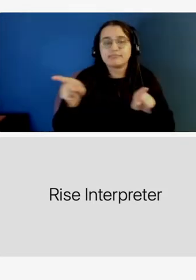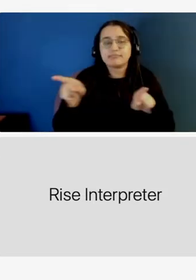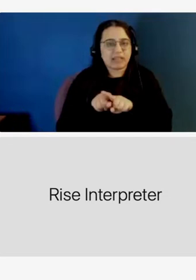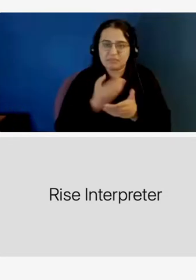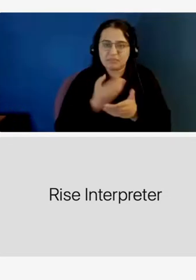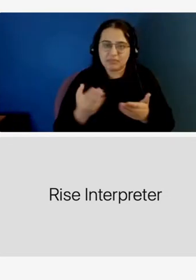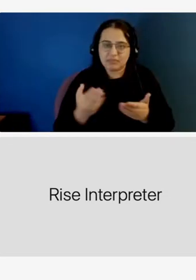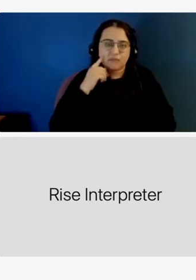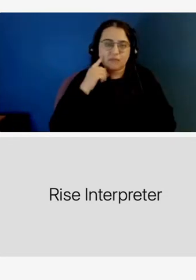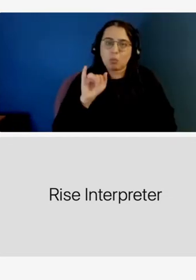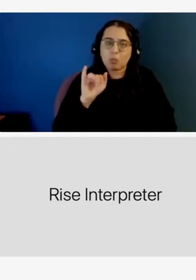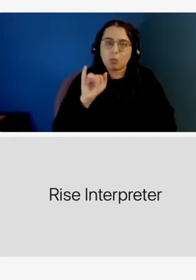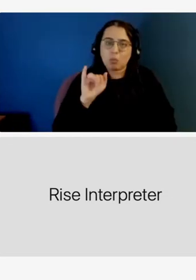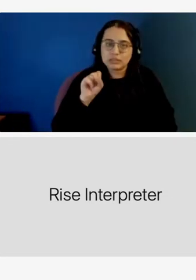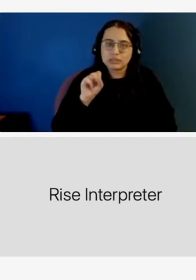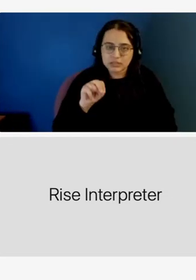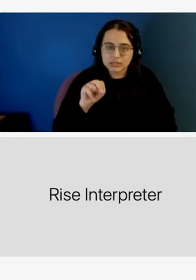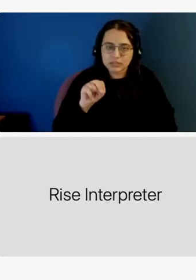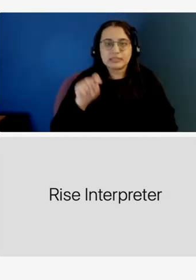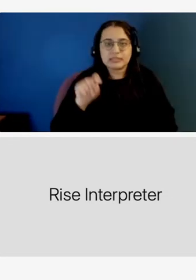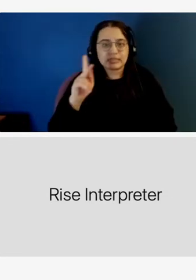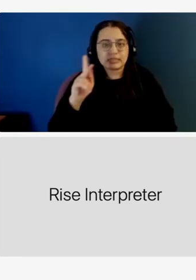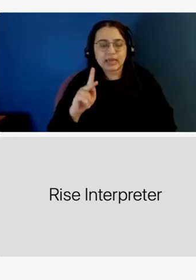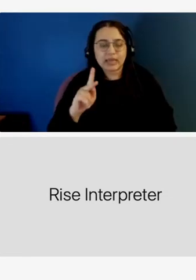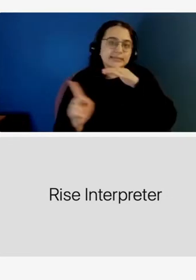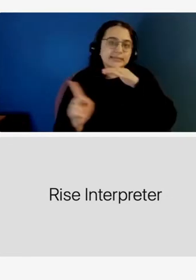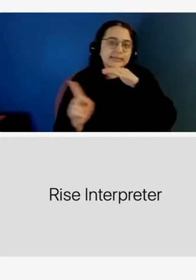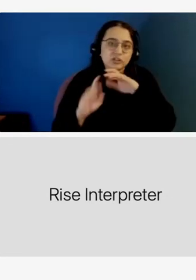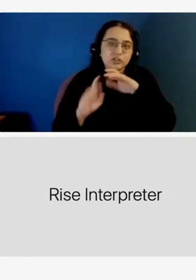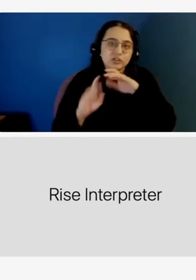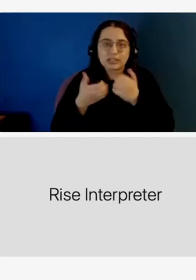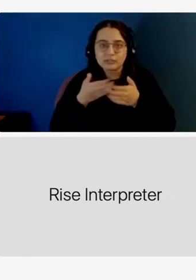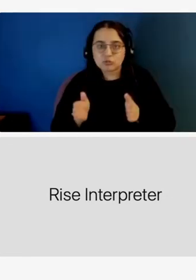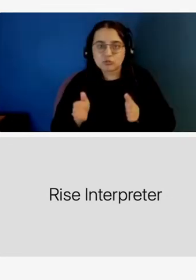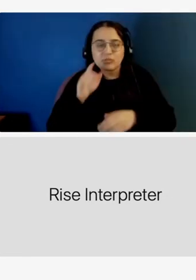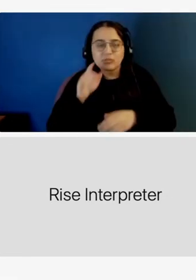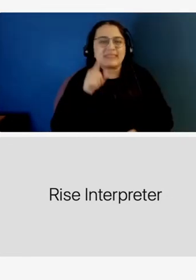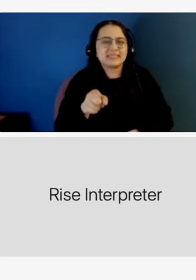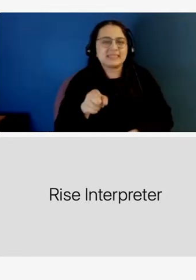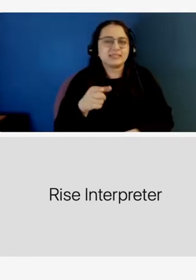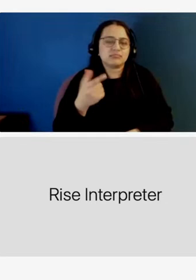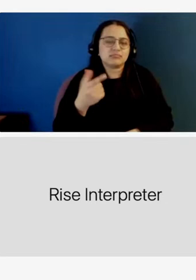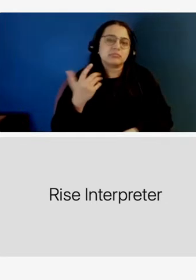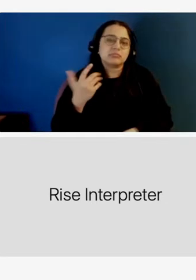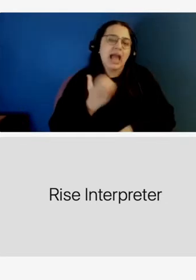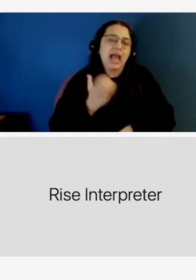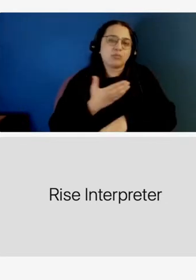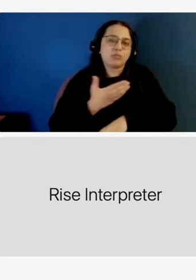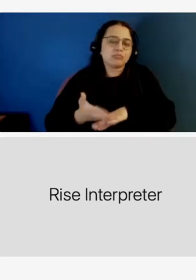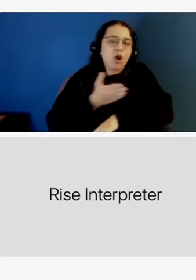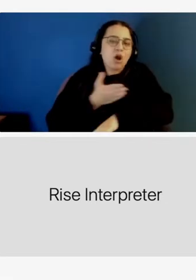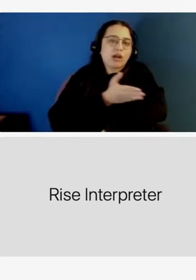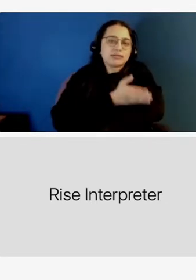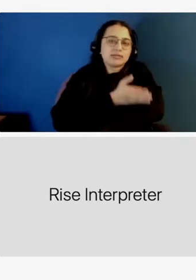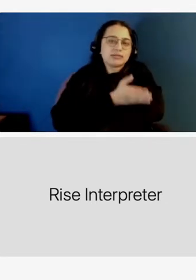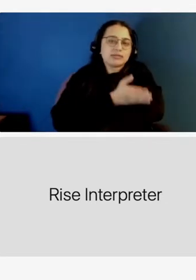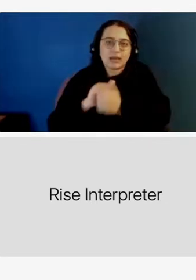classroom addition. These are some of the progress, the rendering, some of the concept designs that we've been working with